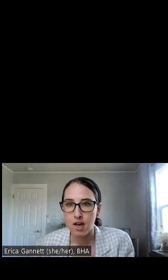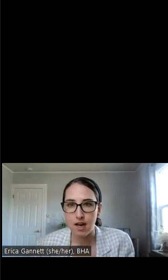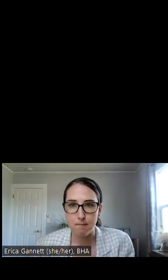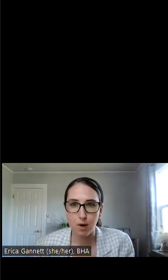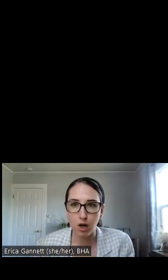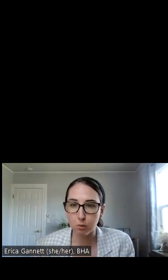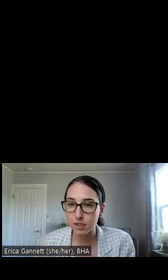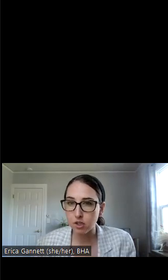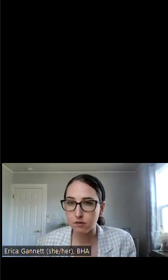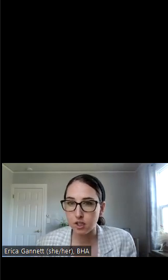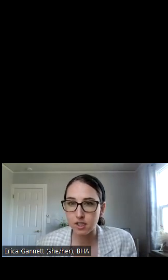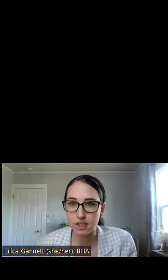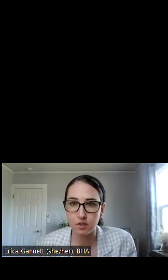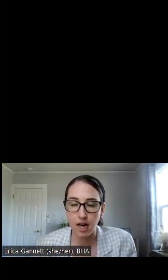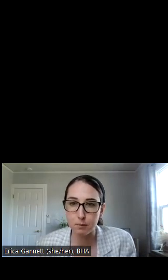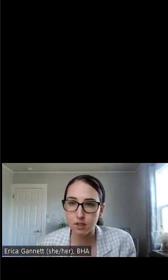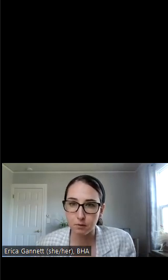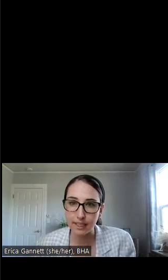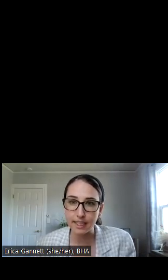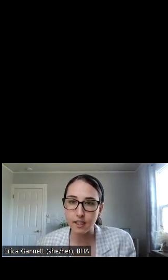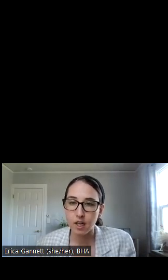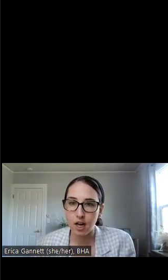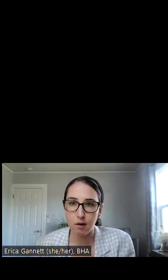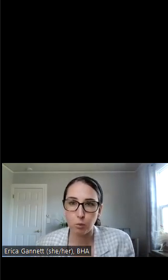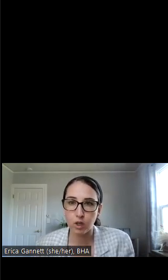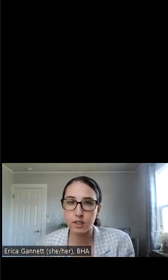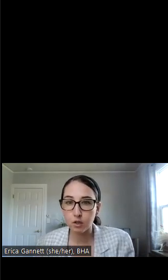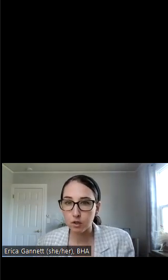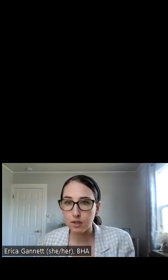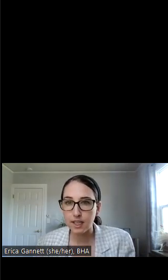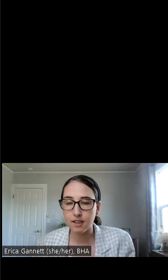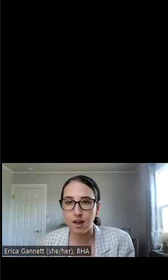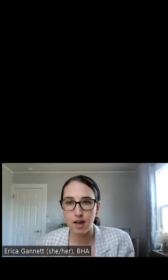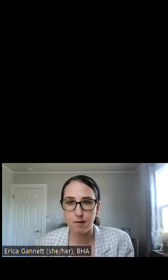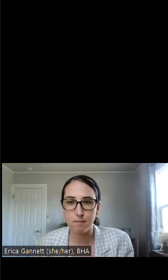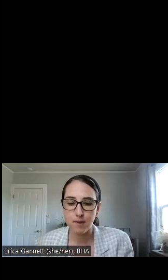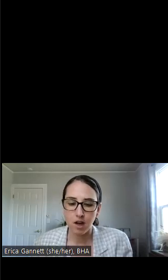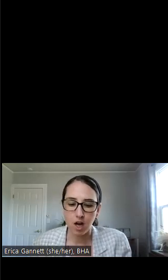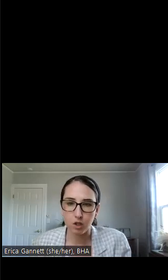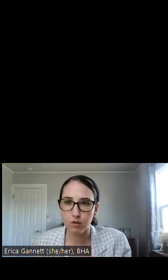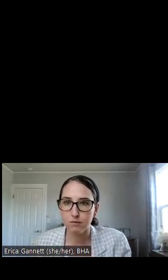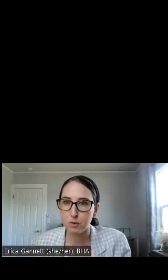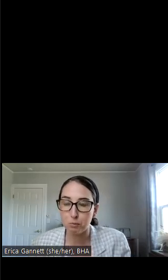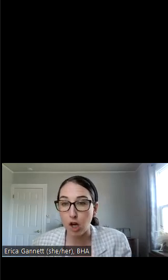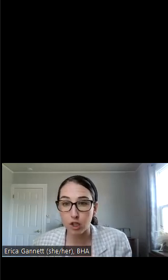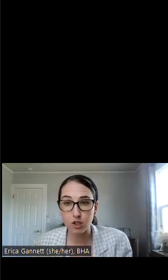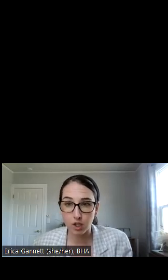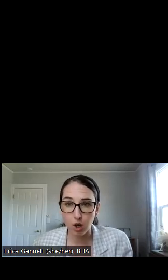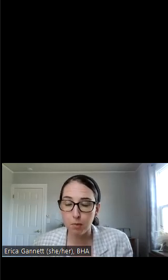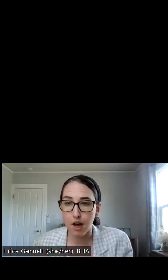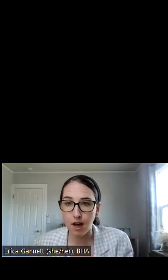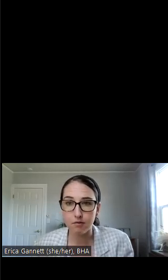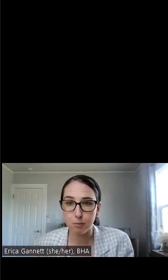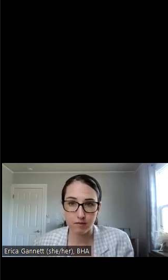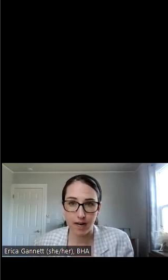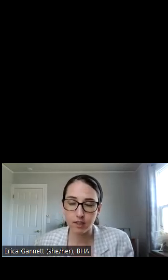So our original versions of chapter 3 were including a broader